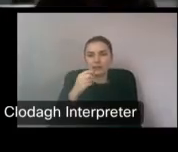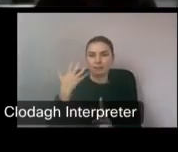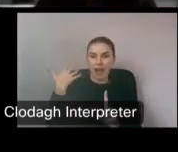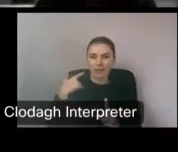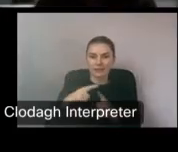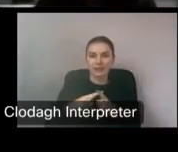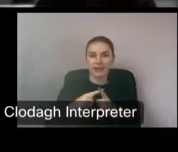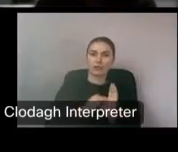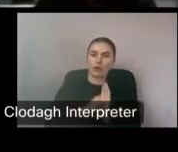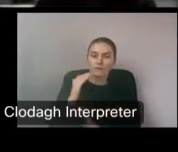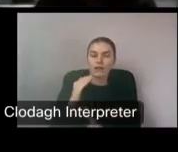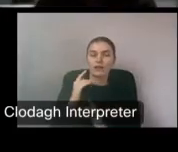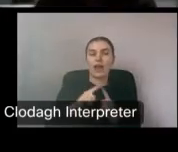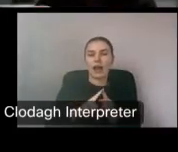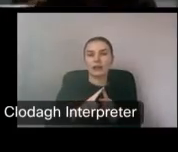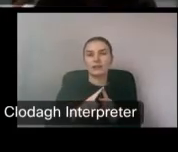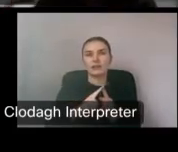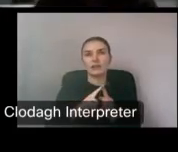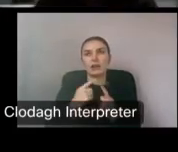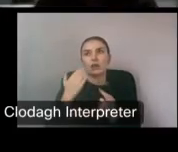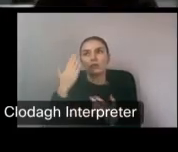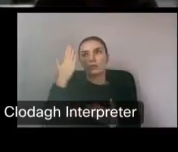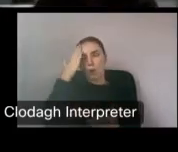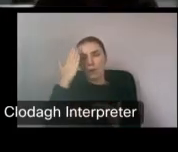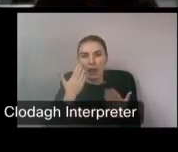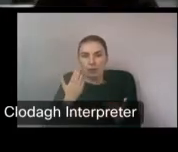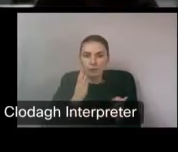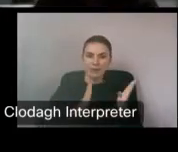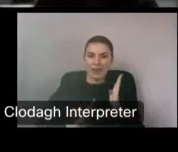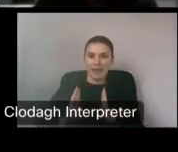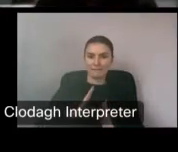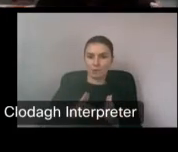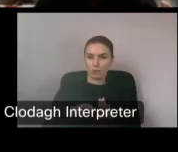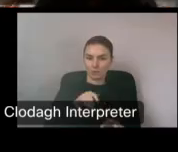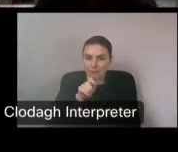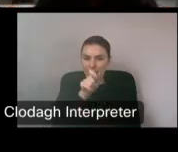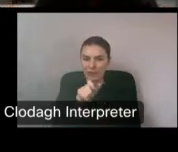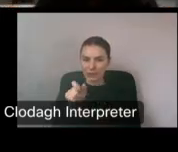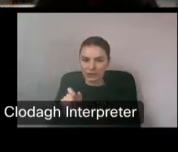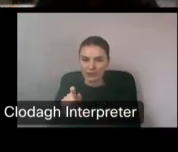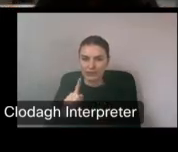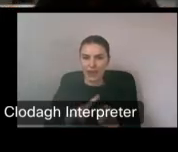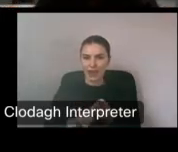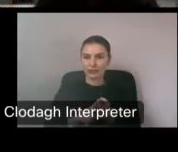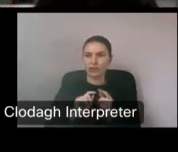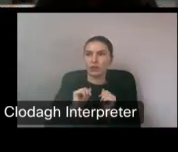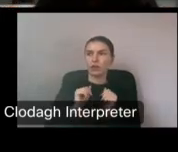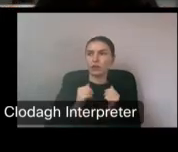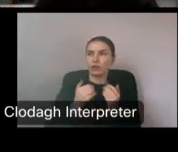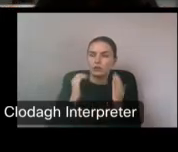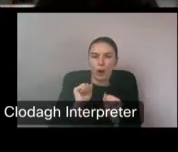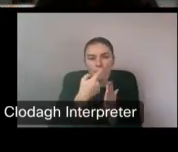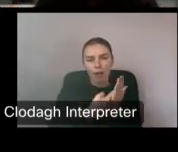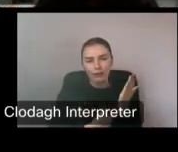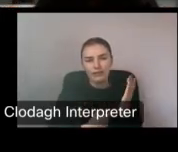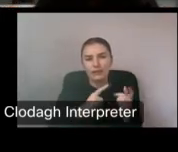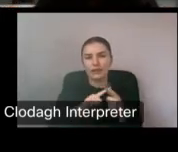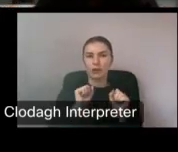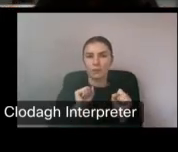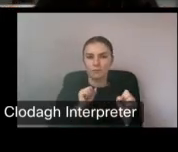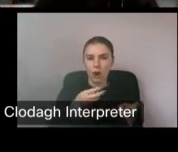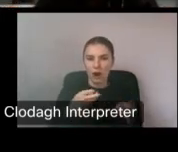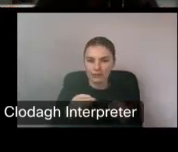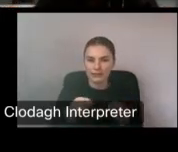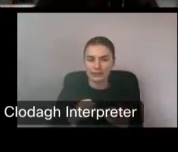integrating that knowledge of trauma into the way you behave with patients, into your policies, into your practices.